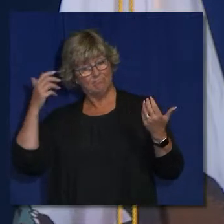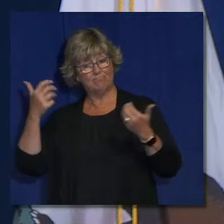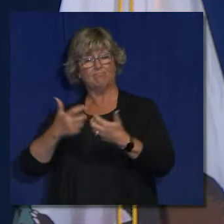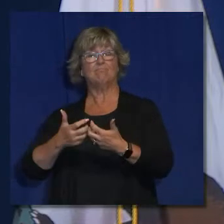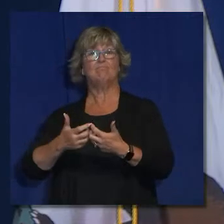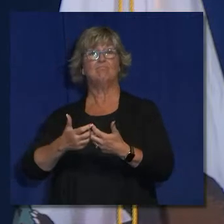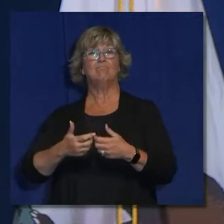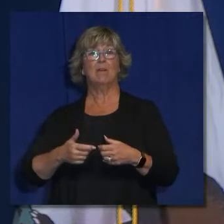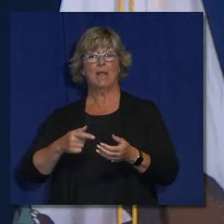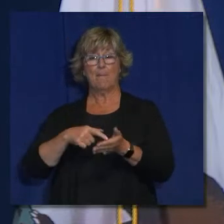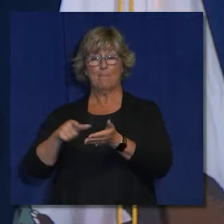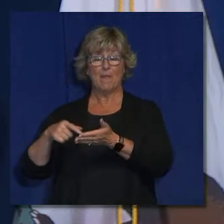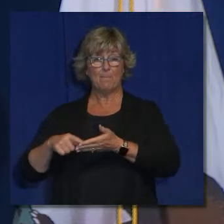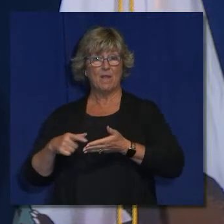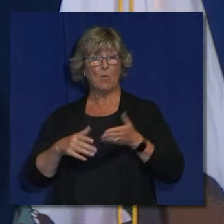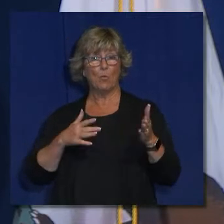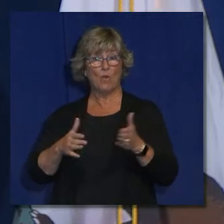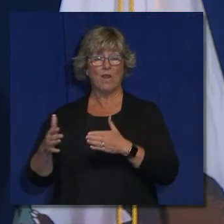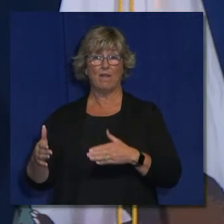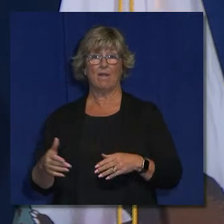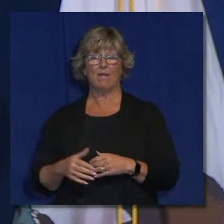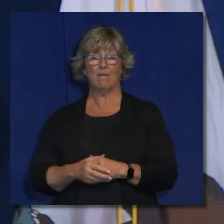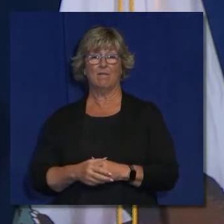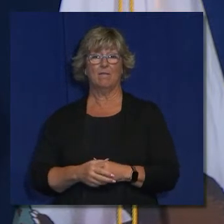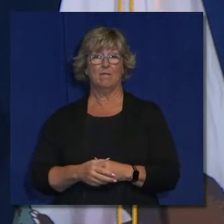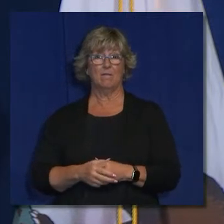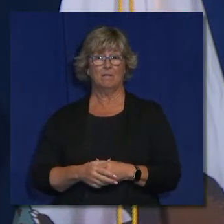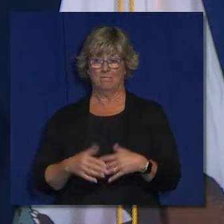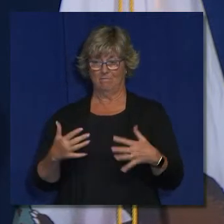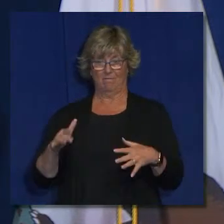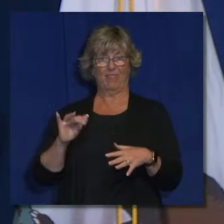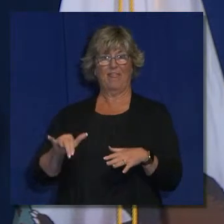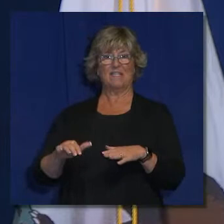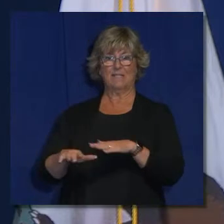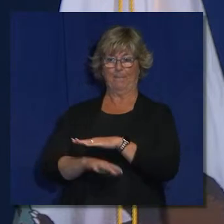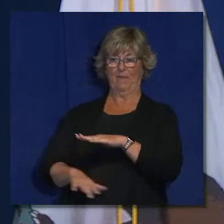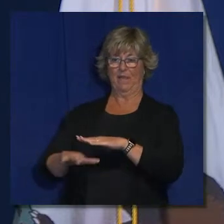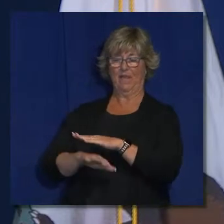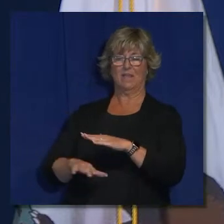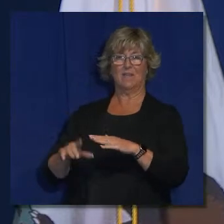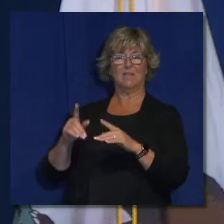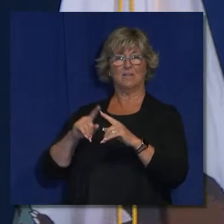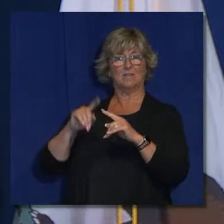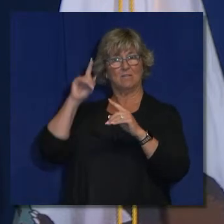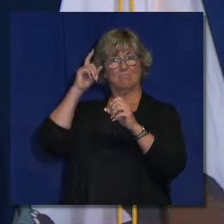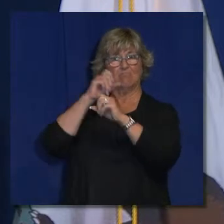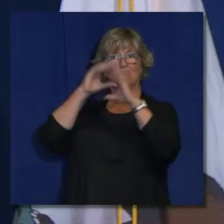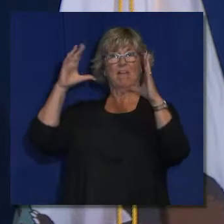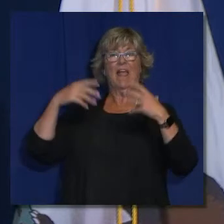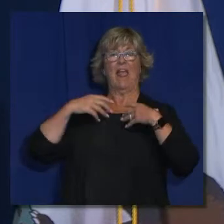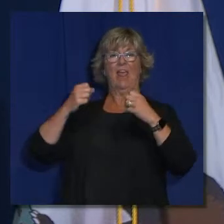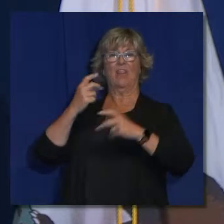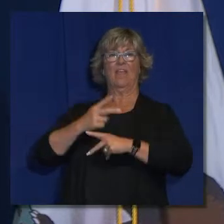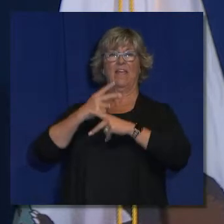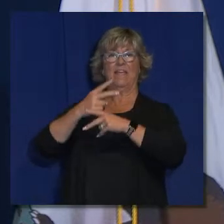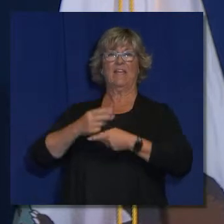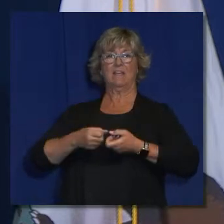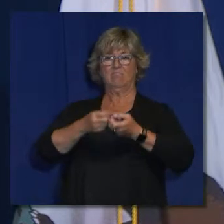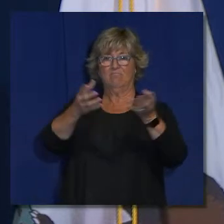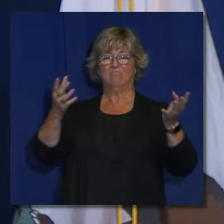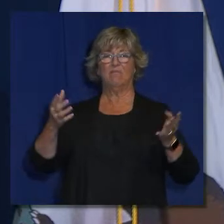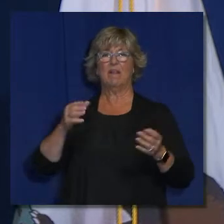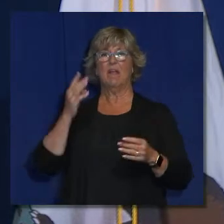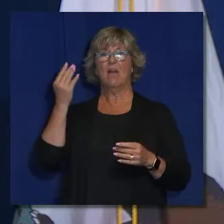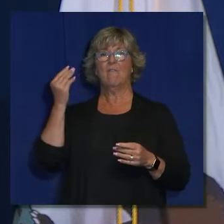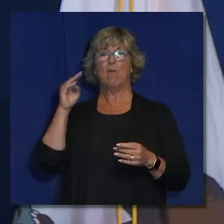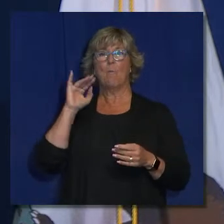and payment reform in a generation. That's foundational to reimagining the entire healthcare delivery system for those, as you suggest,